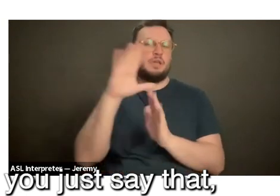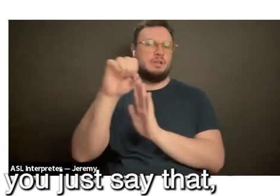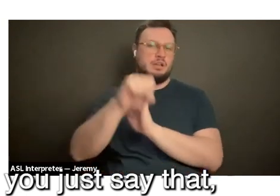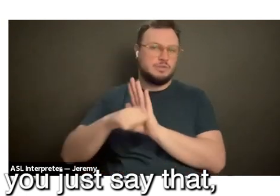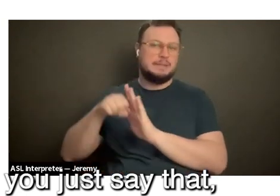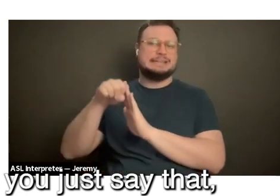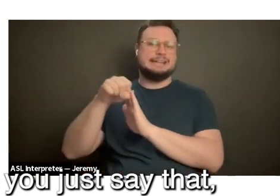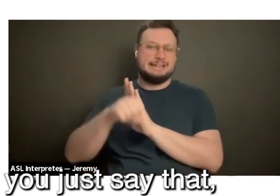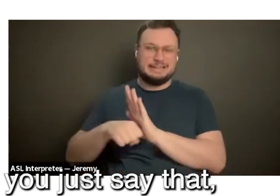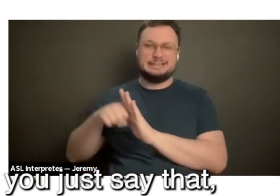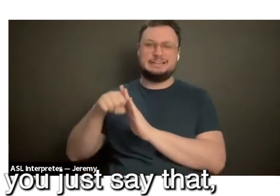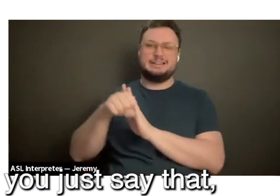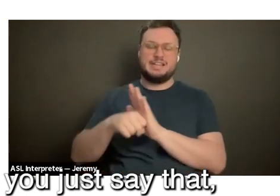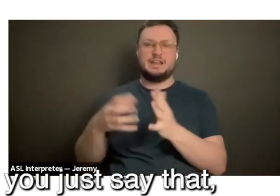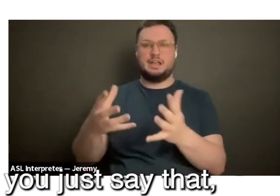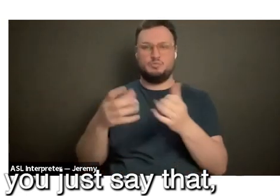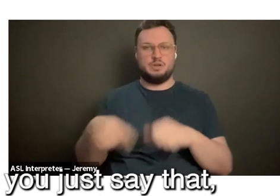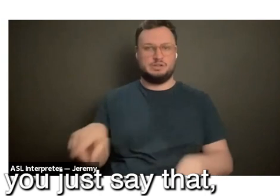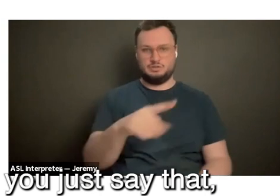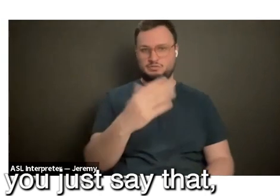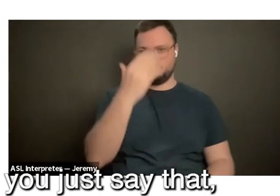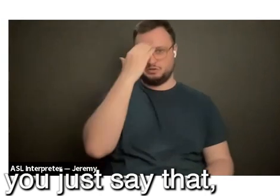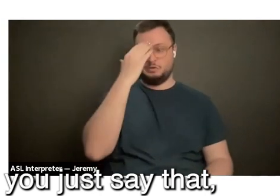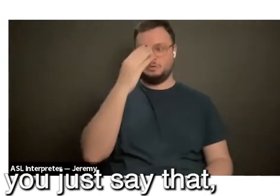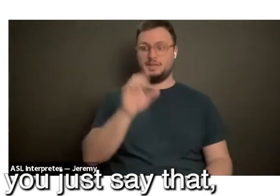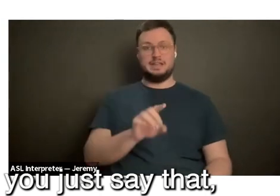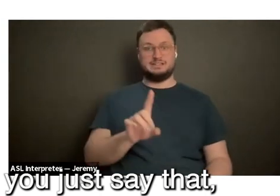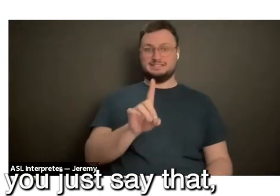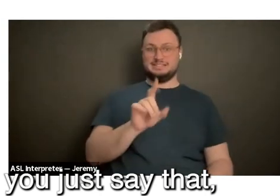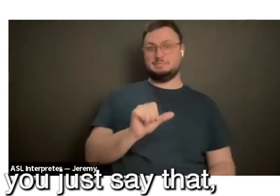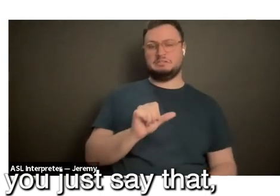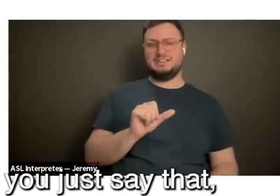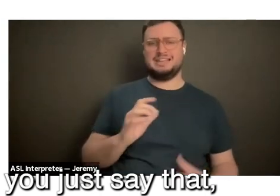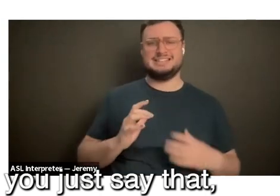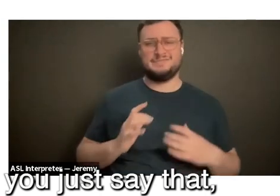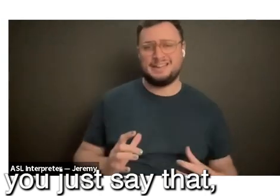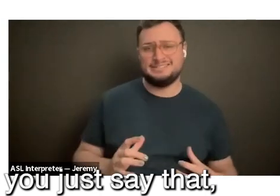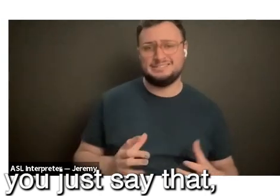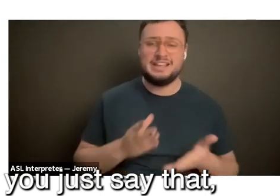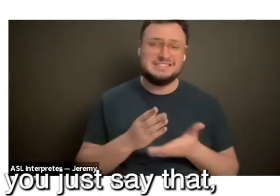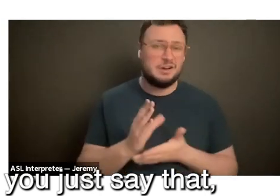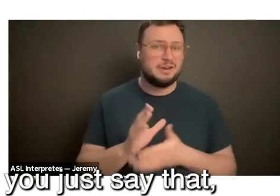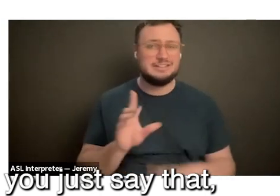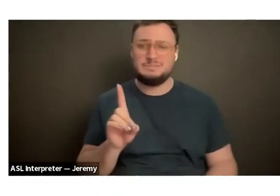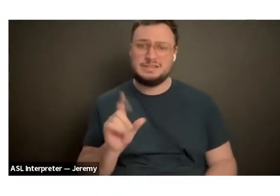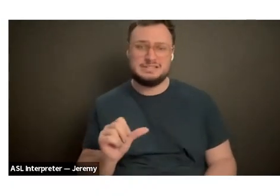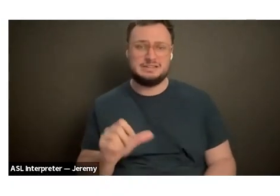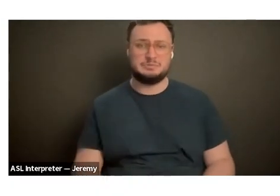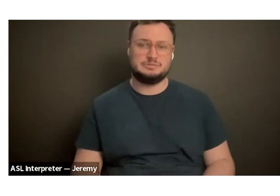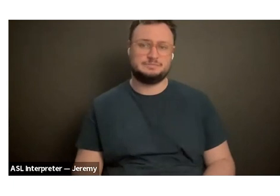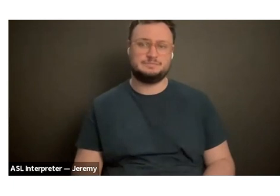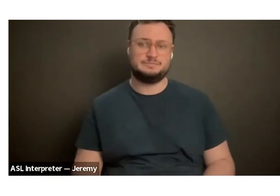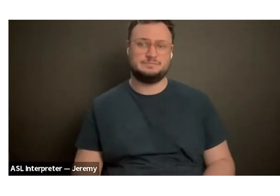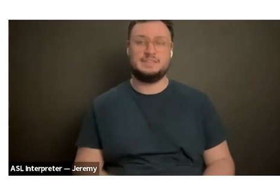I just want everyone to know that it's okay to be disabled. Like, you get to skip the queue at Disneyland, you get